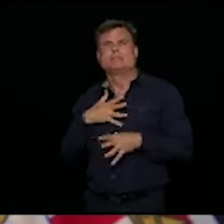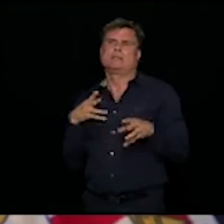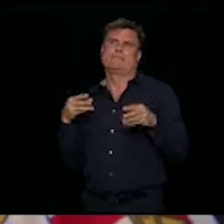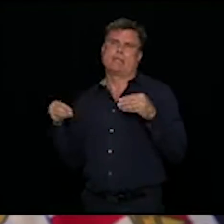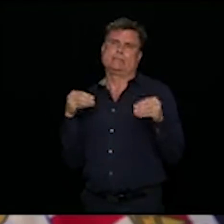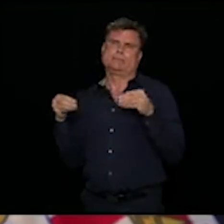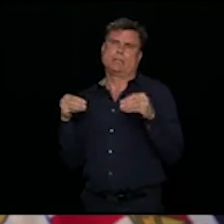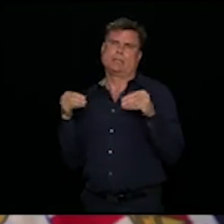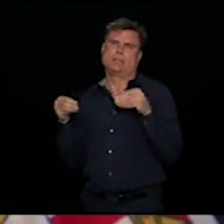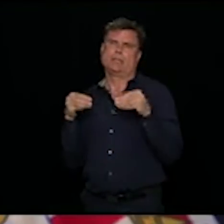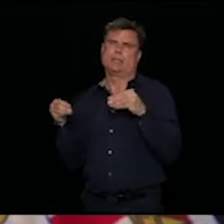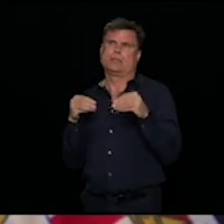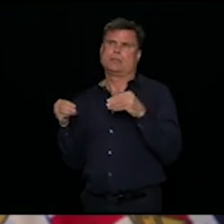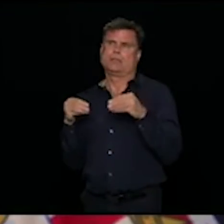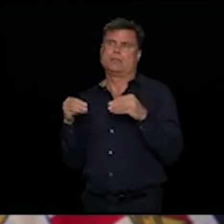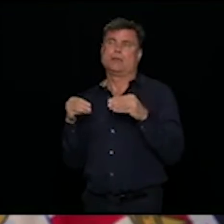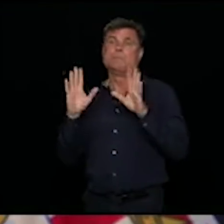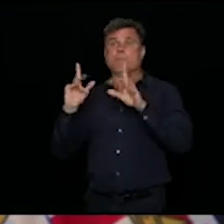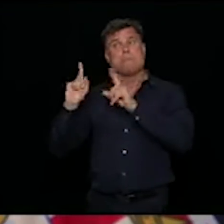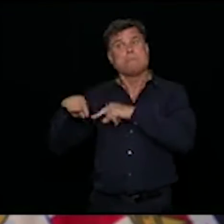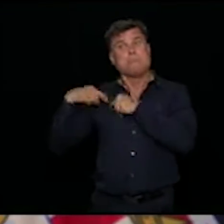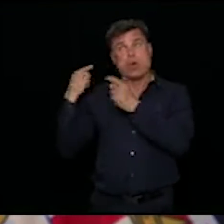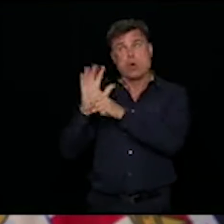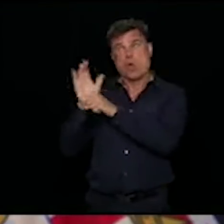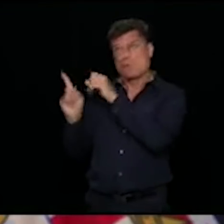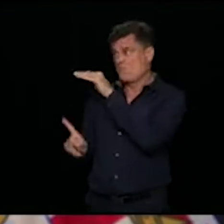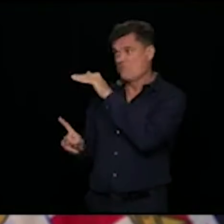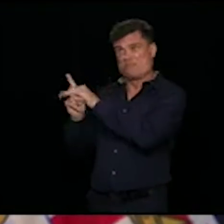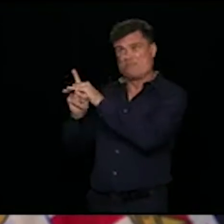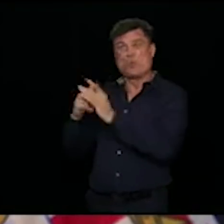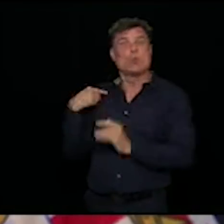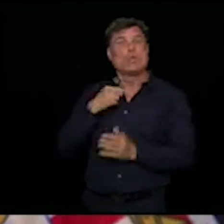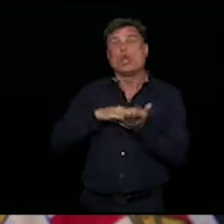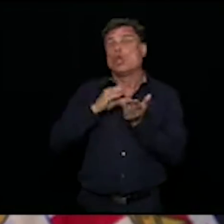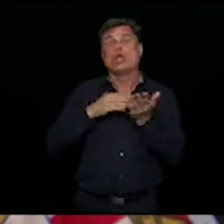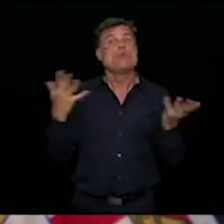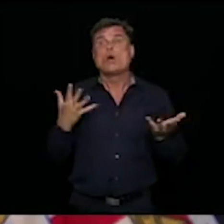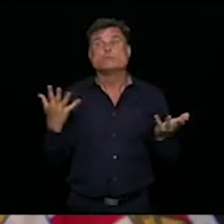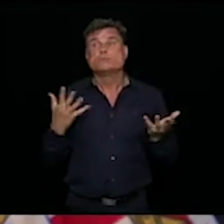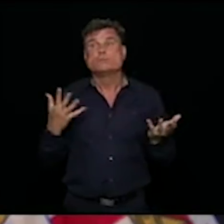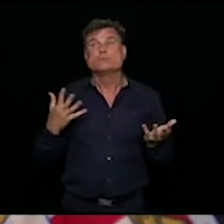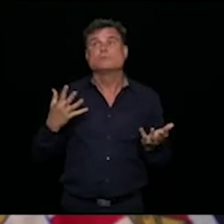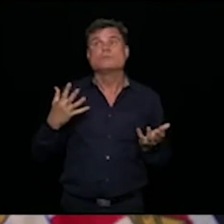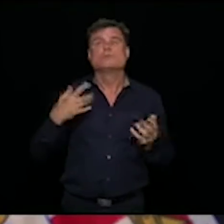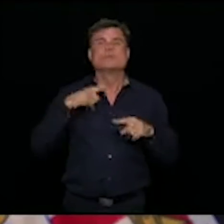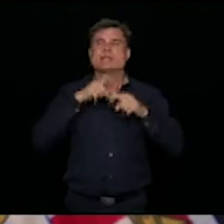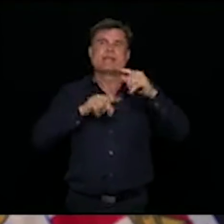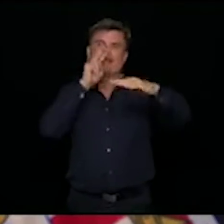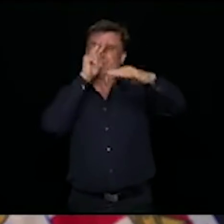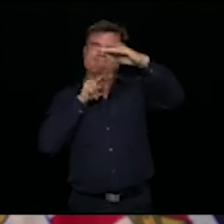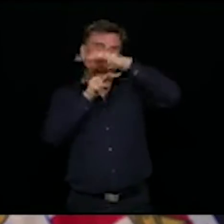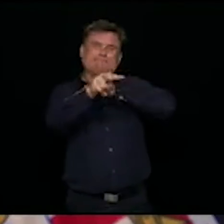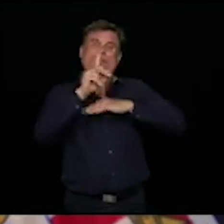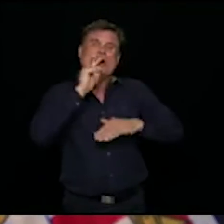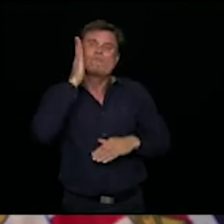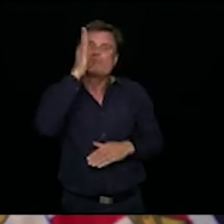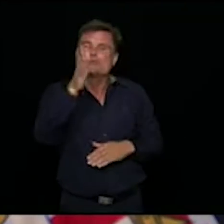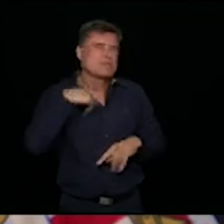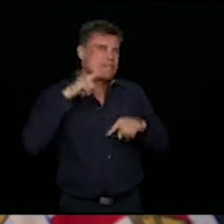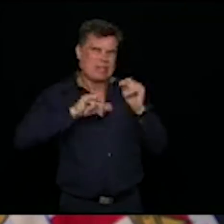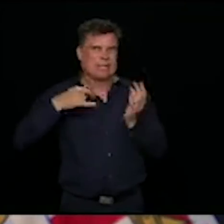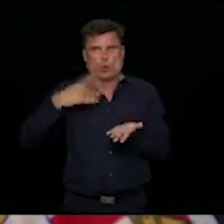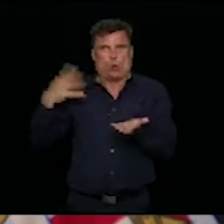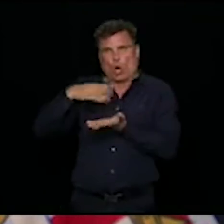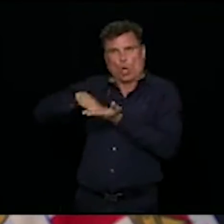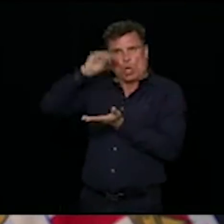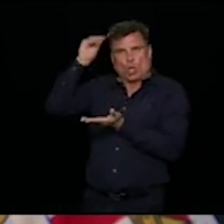flexible. One thing we have learned from this pandemic is we cannot predict the future. We are planning for a number of scenarios,